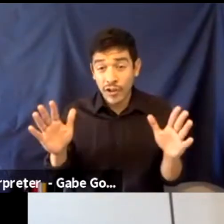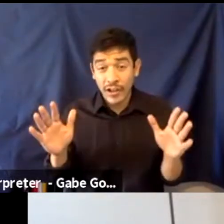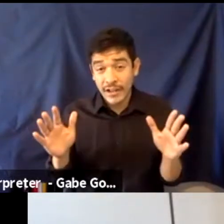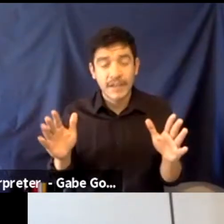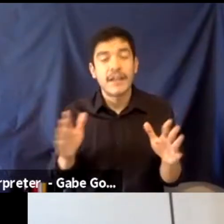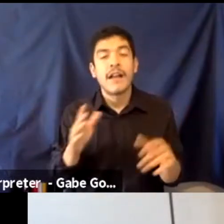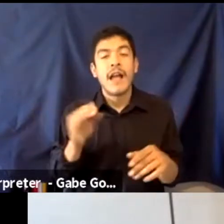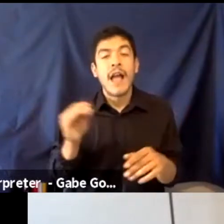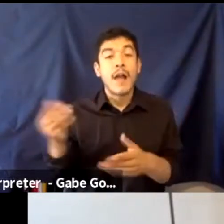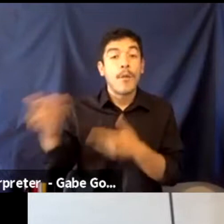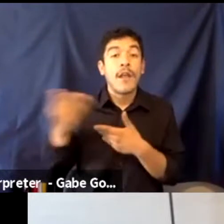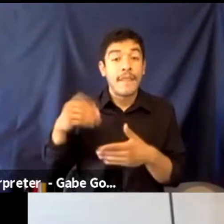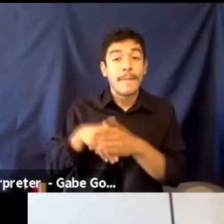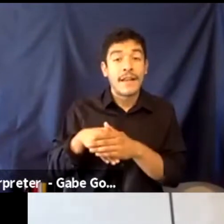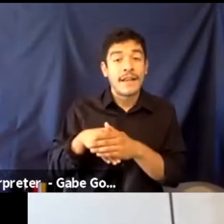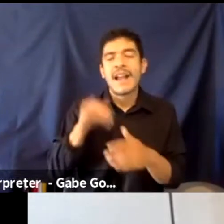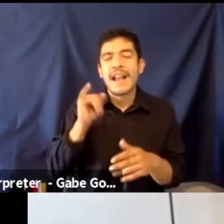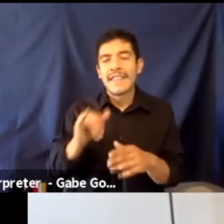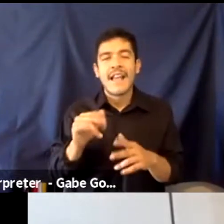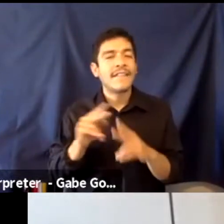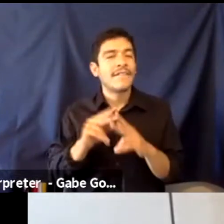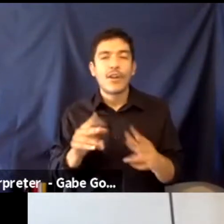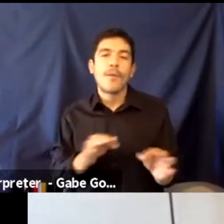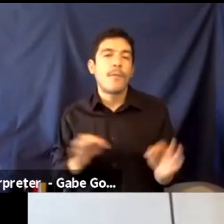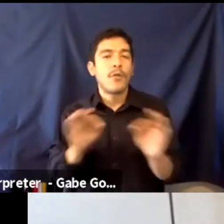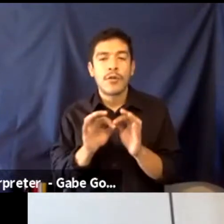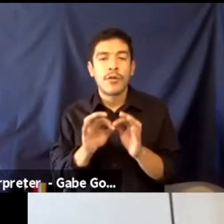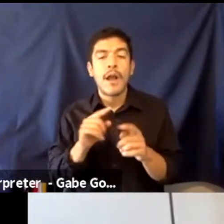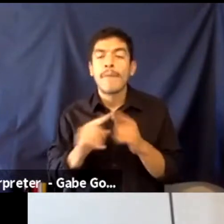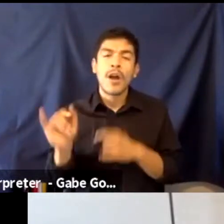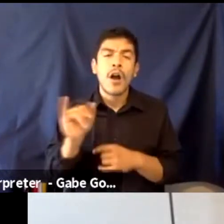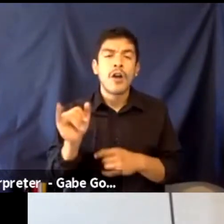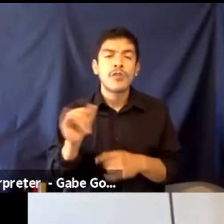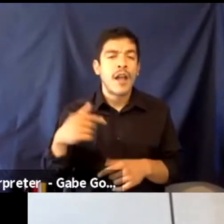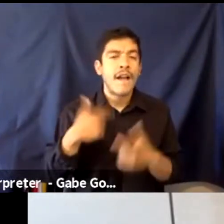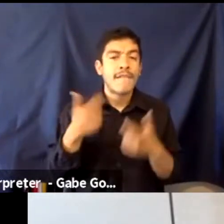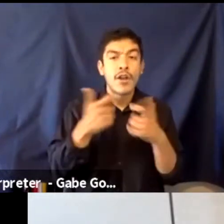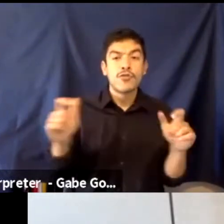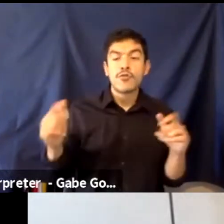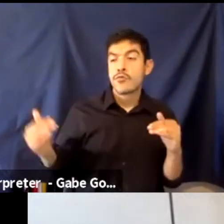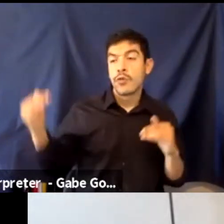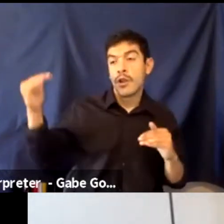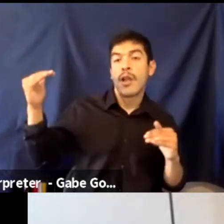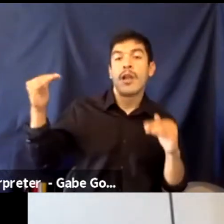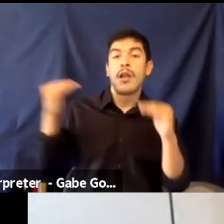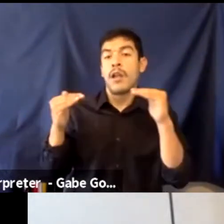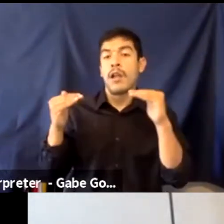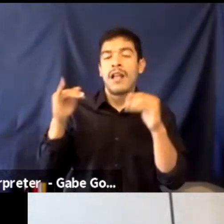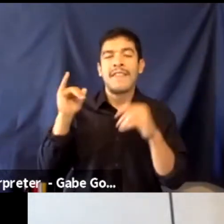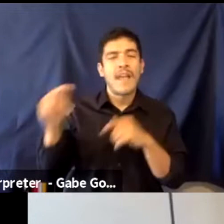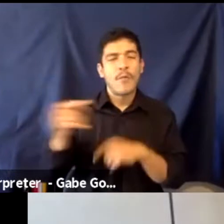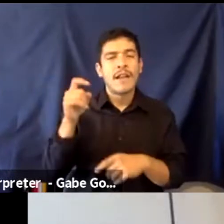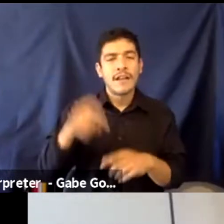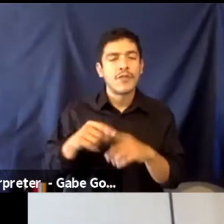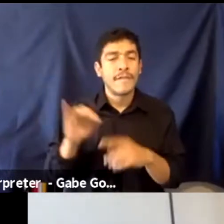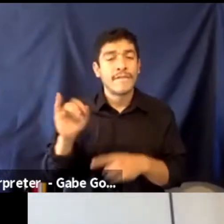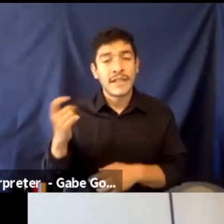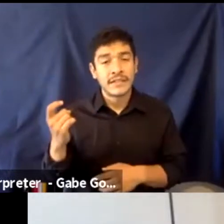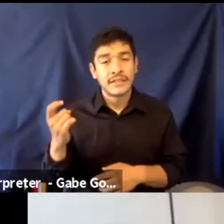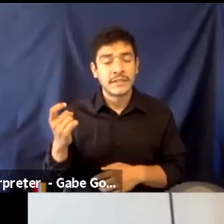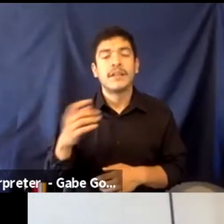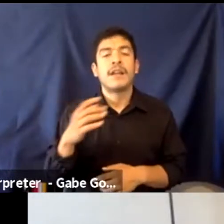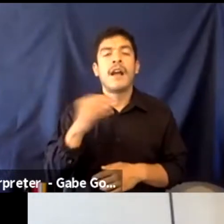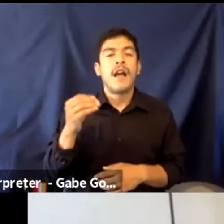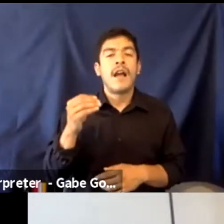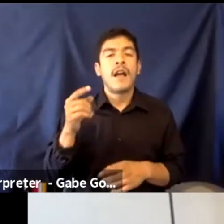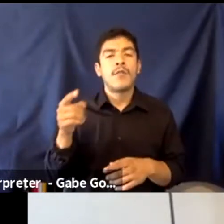there is something that's important. And also, there is a huge equity in education gap in the United States, and to be